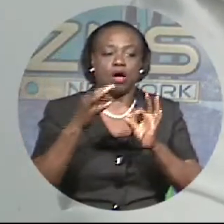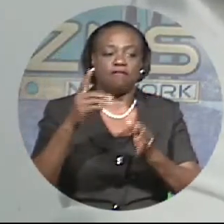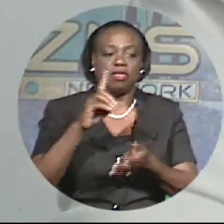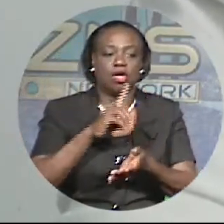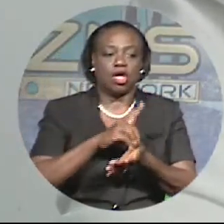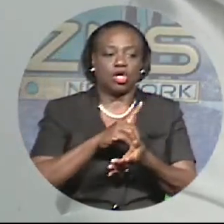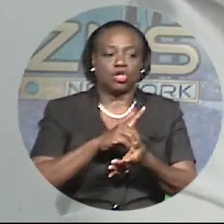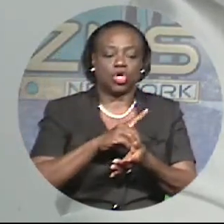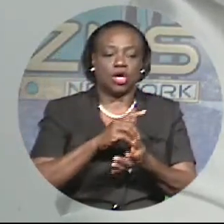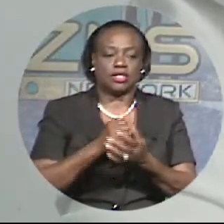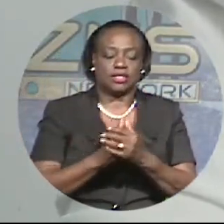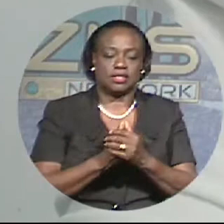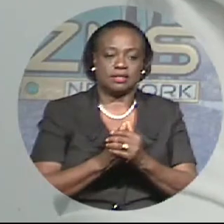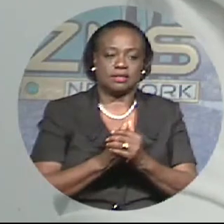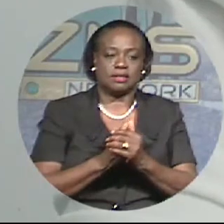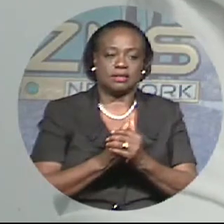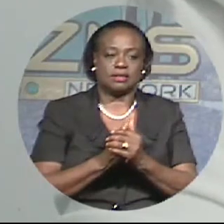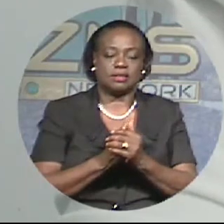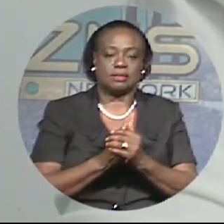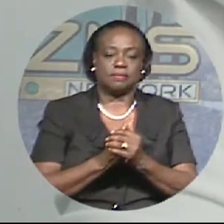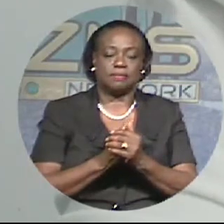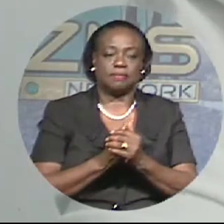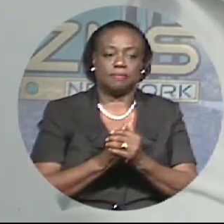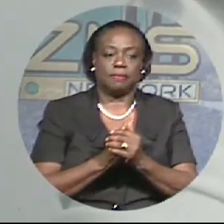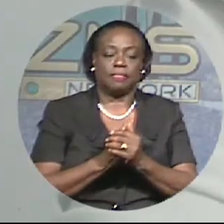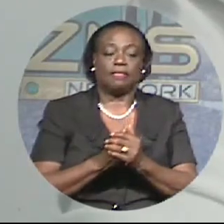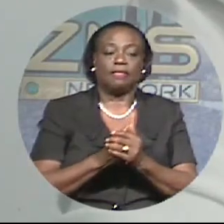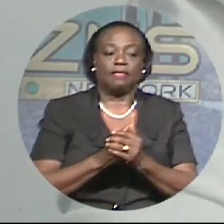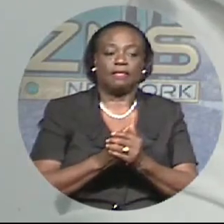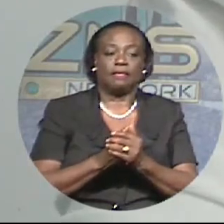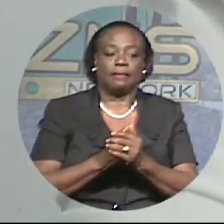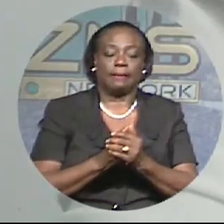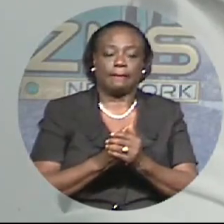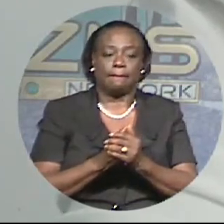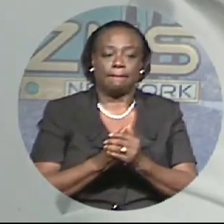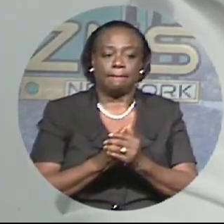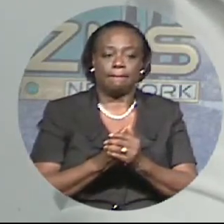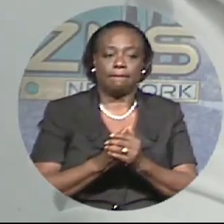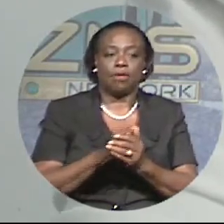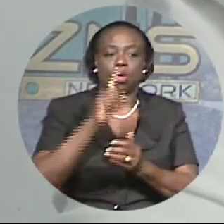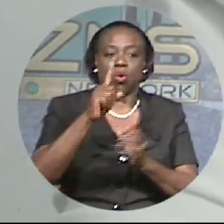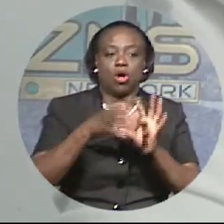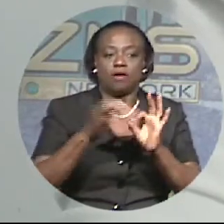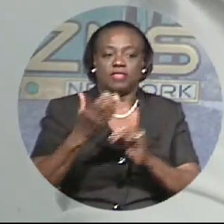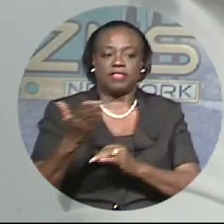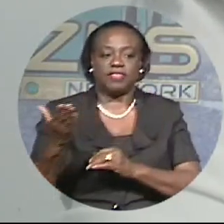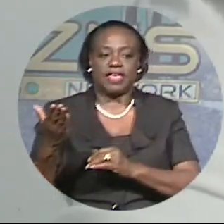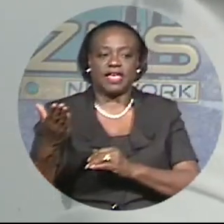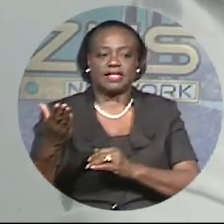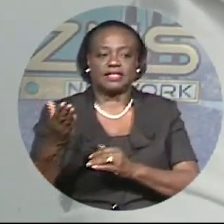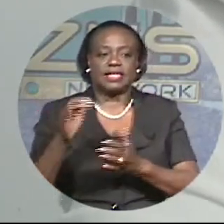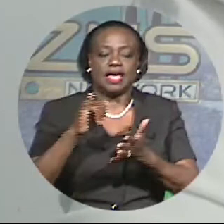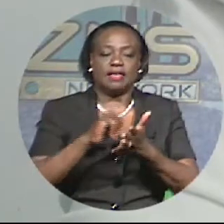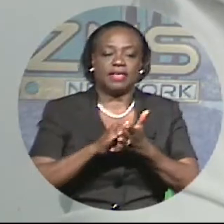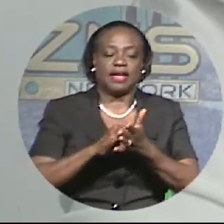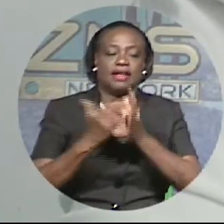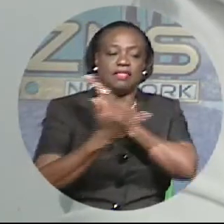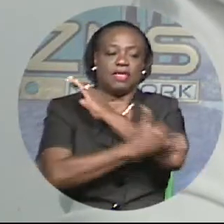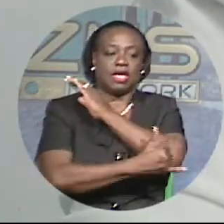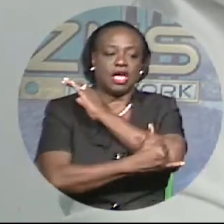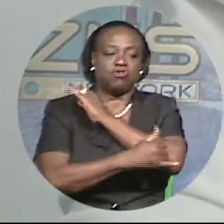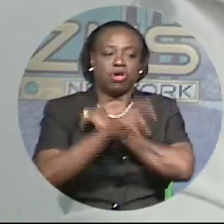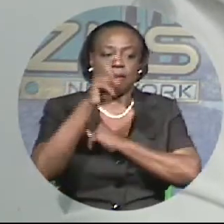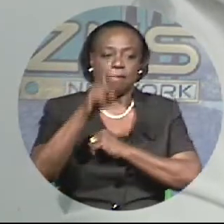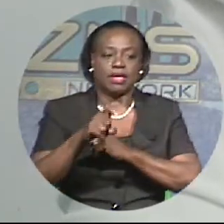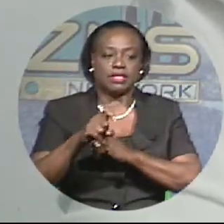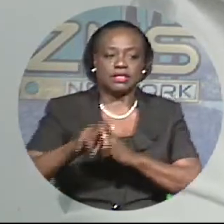to carry any physician, as a matter of fact, because in their bid package, one of the things is the host country must provide all the medical